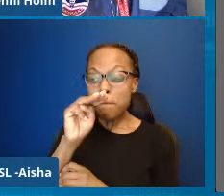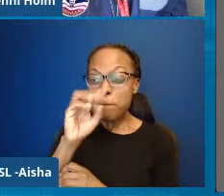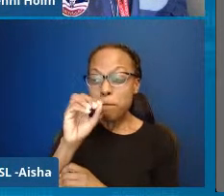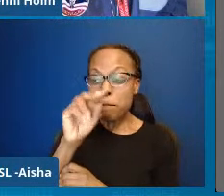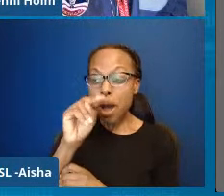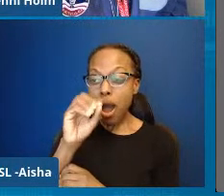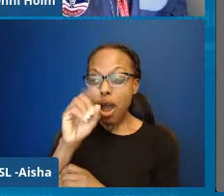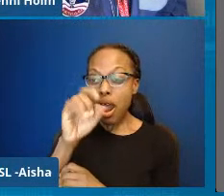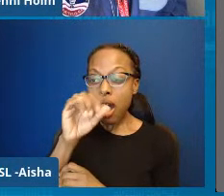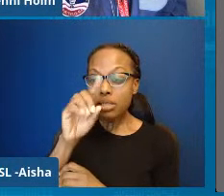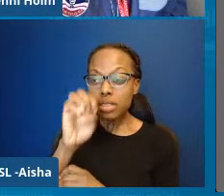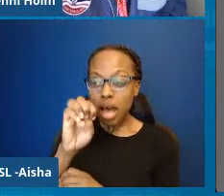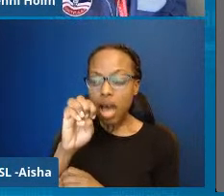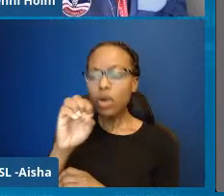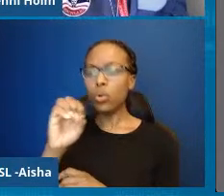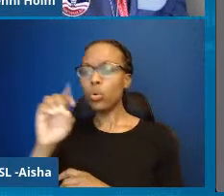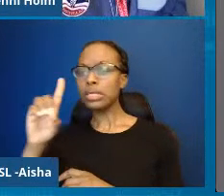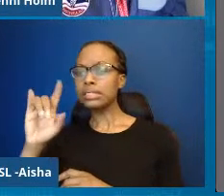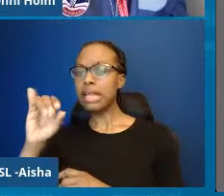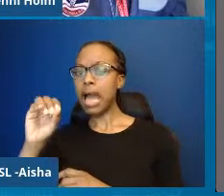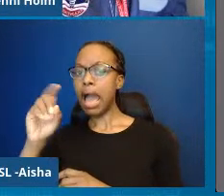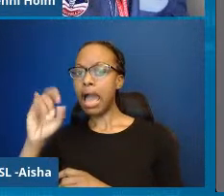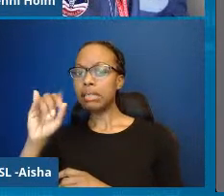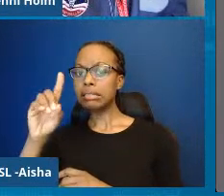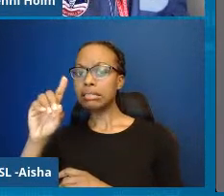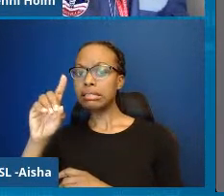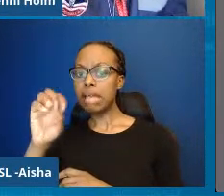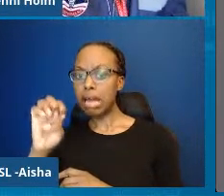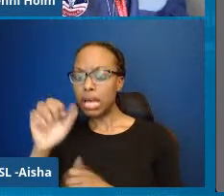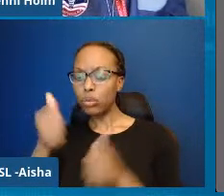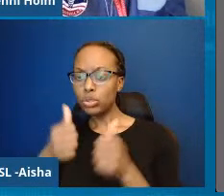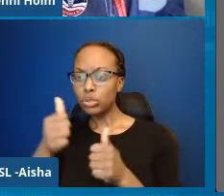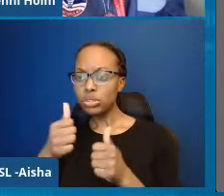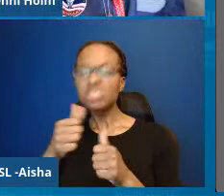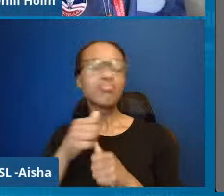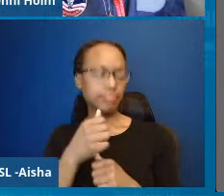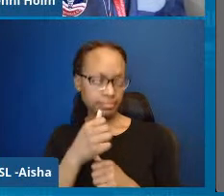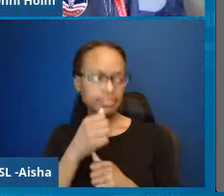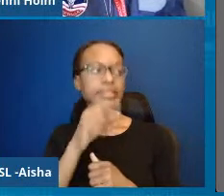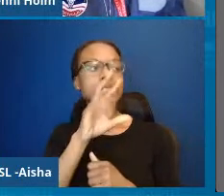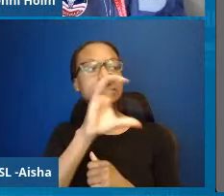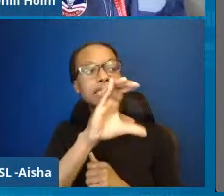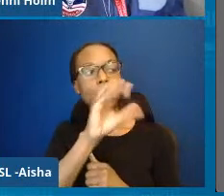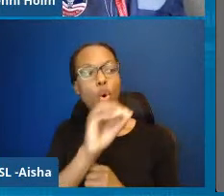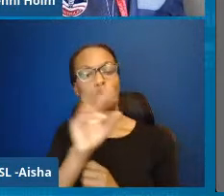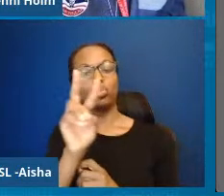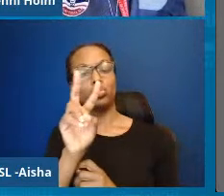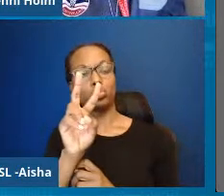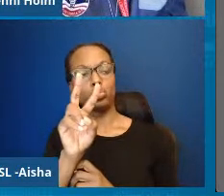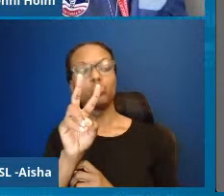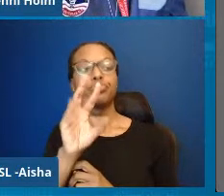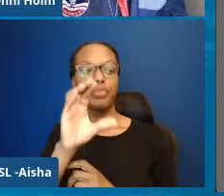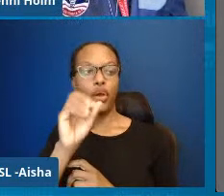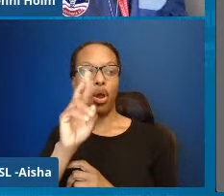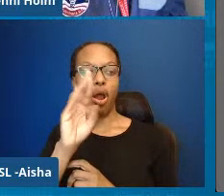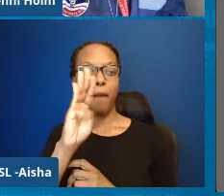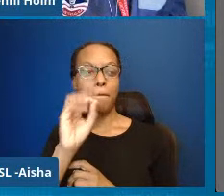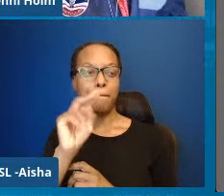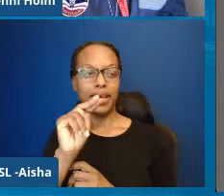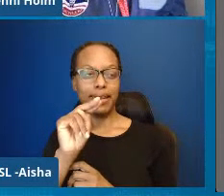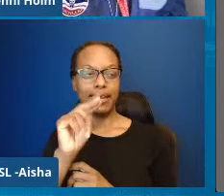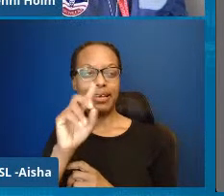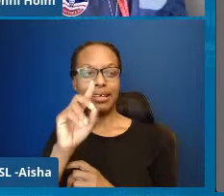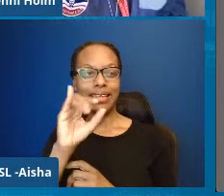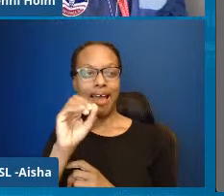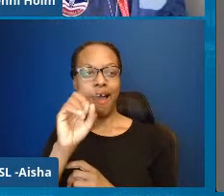I didn't put that on this actual page, or maybe I did. And oh no, good. Whew. All right, so what would happen is if the air you're breathing is filled